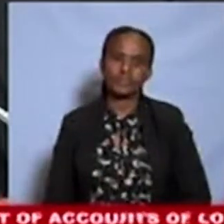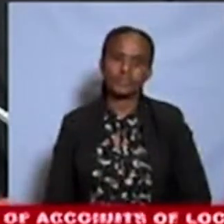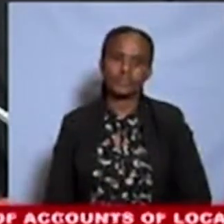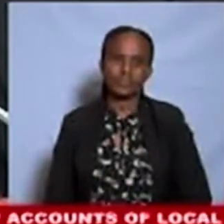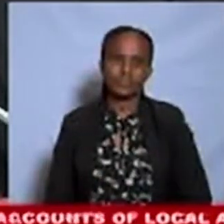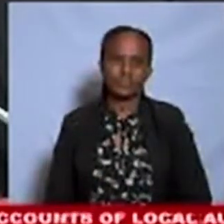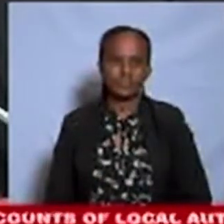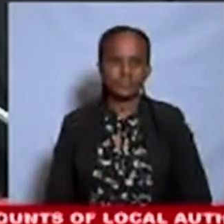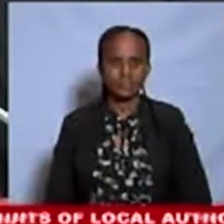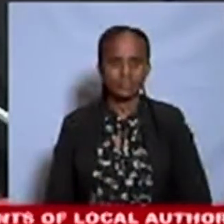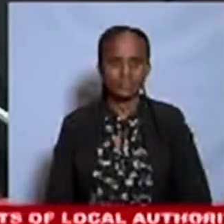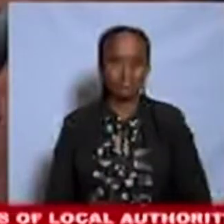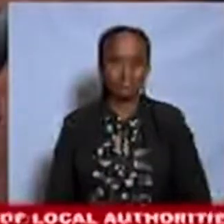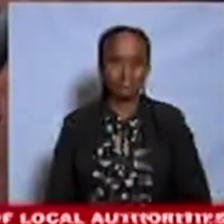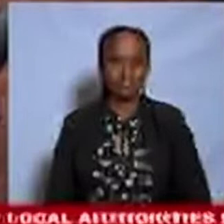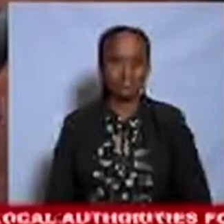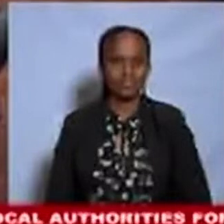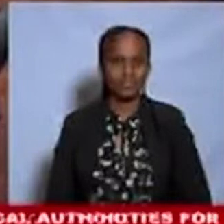Thank you, Chair.